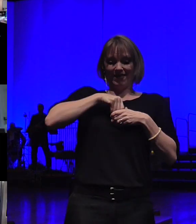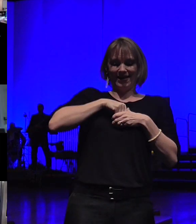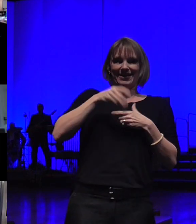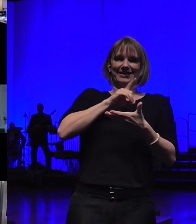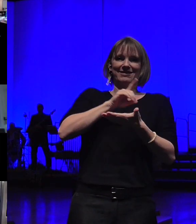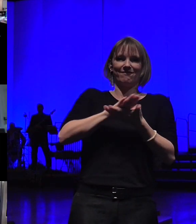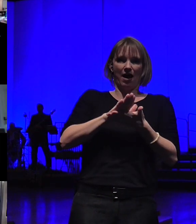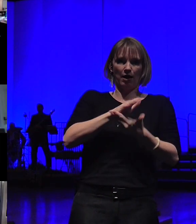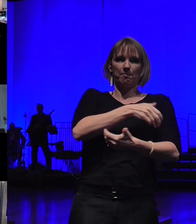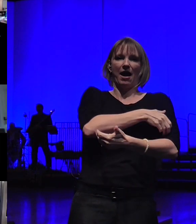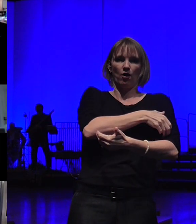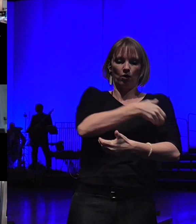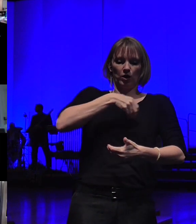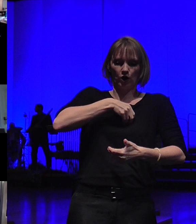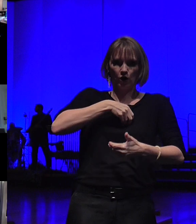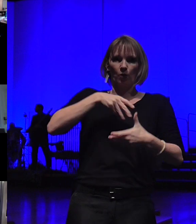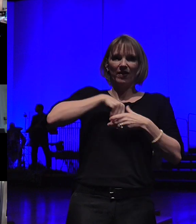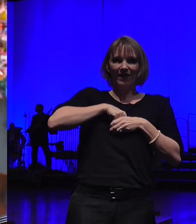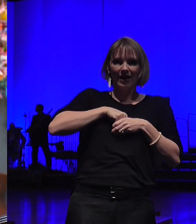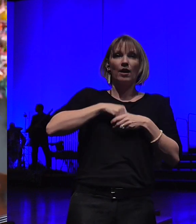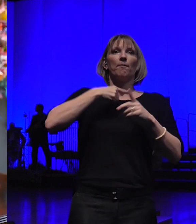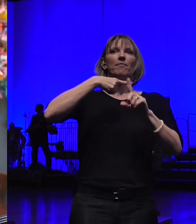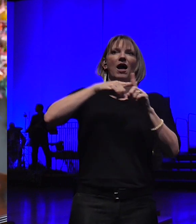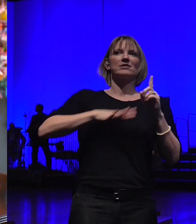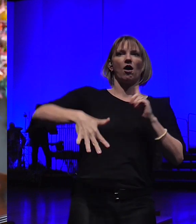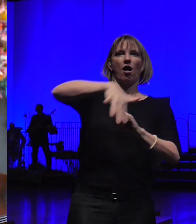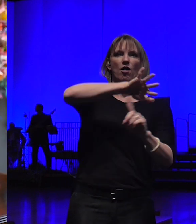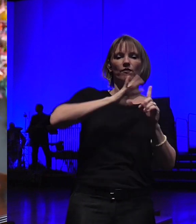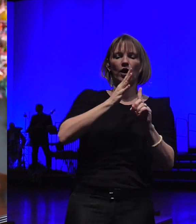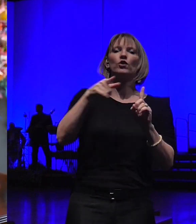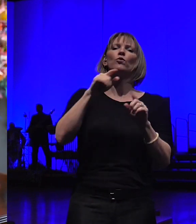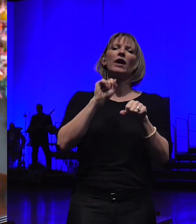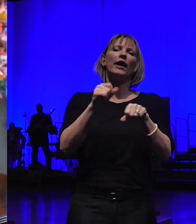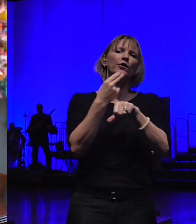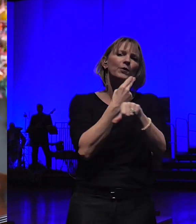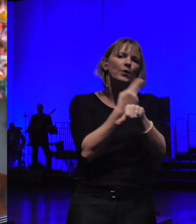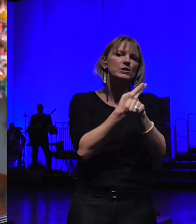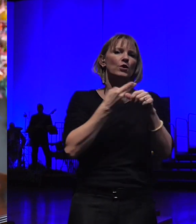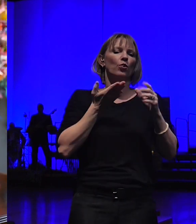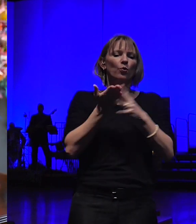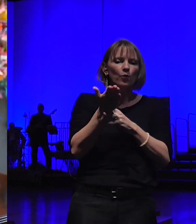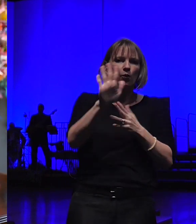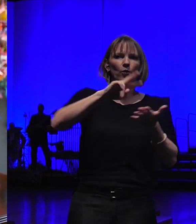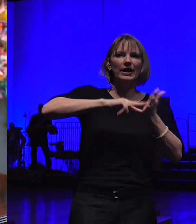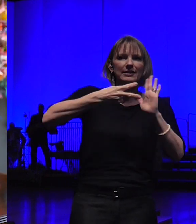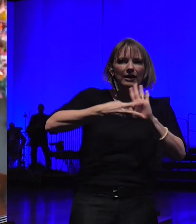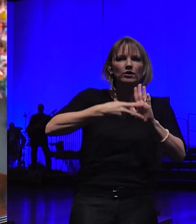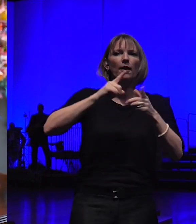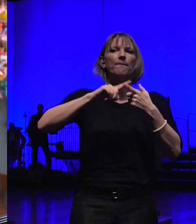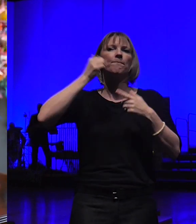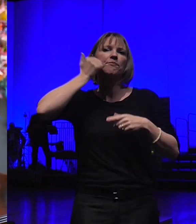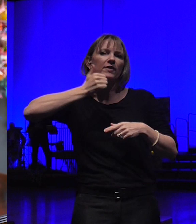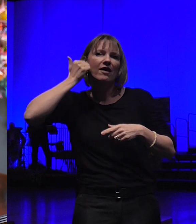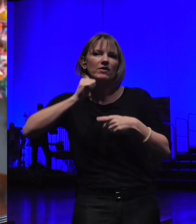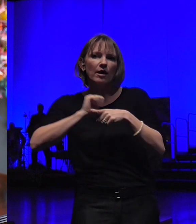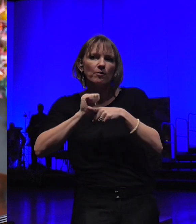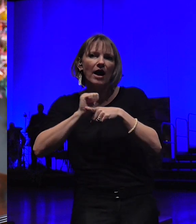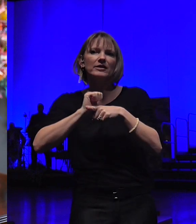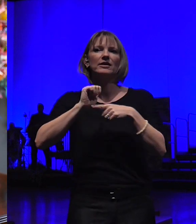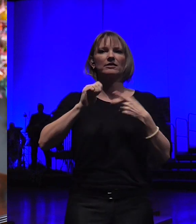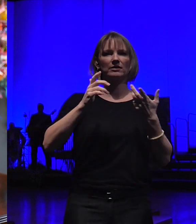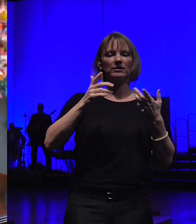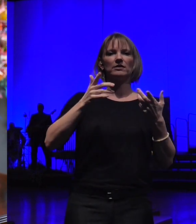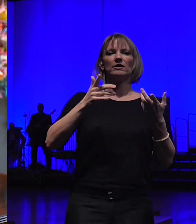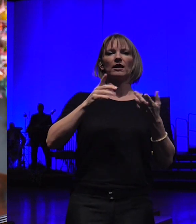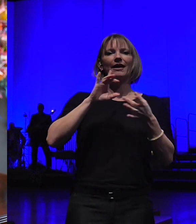and all around you, and you can use it through intentionality, daily practice, and through connecting with other